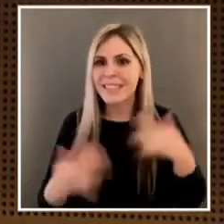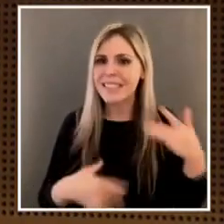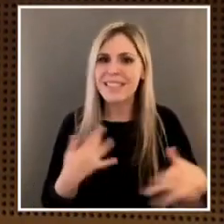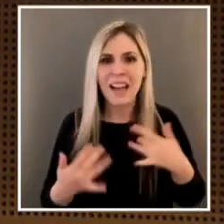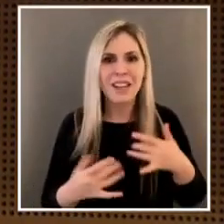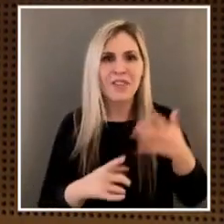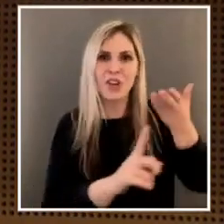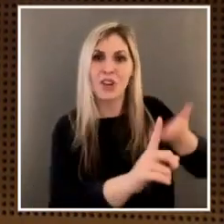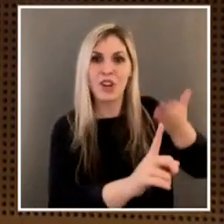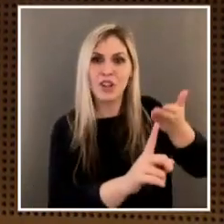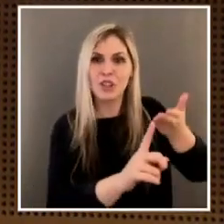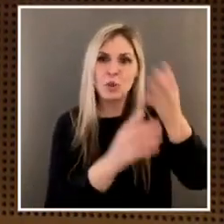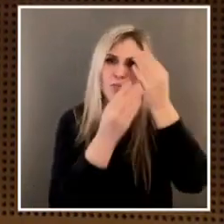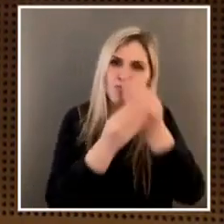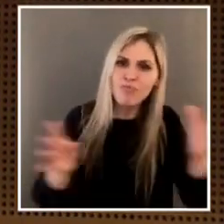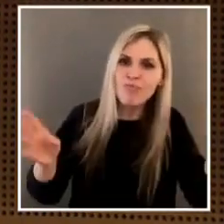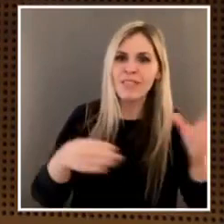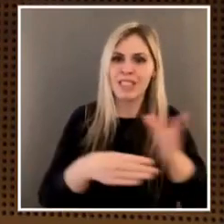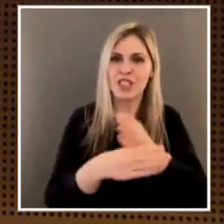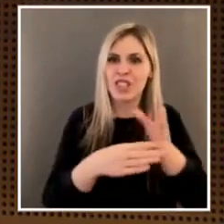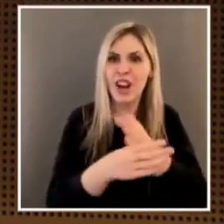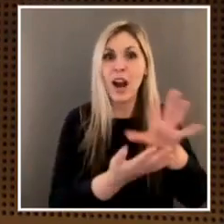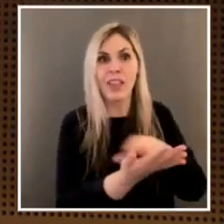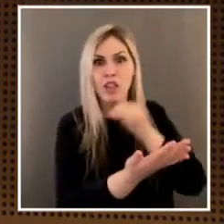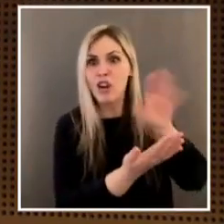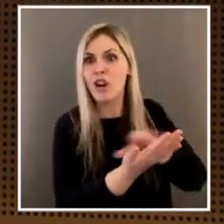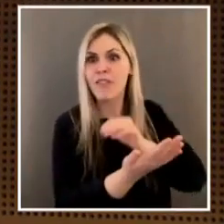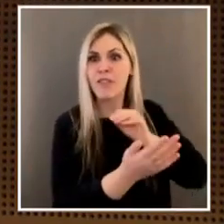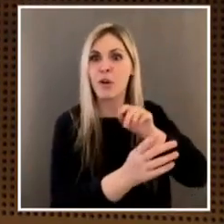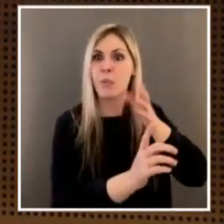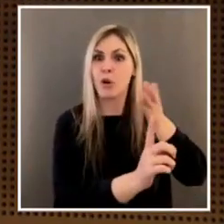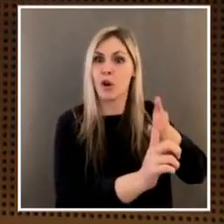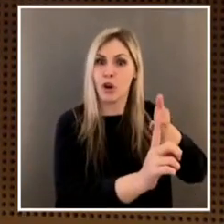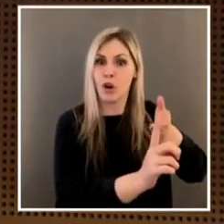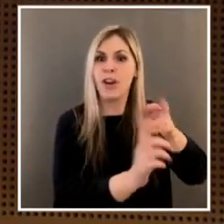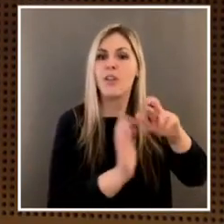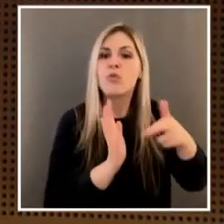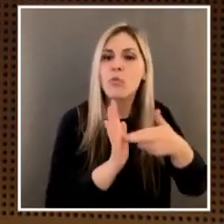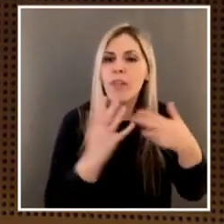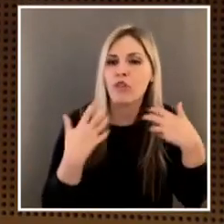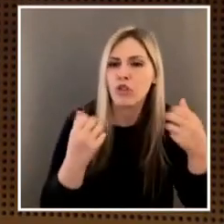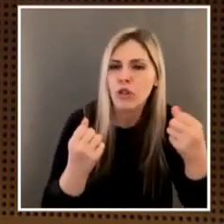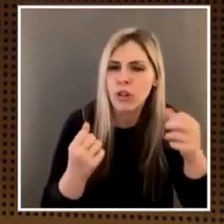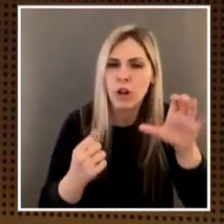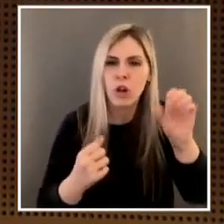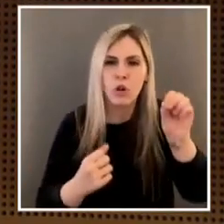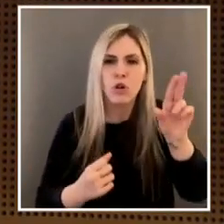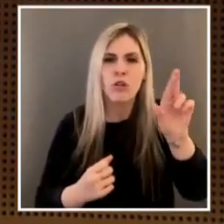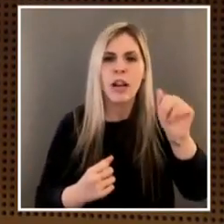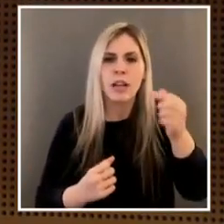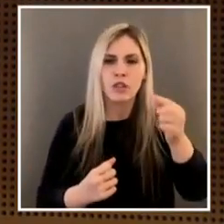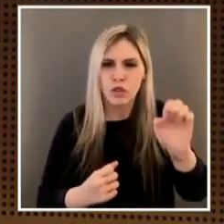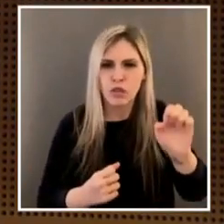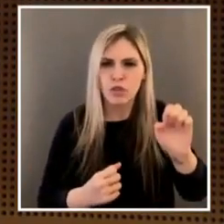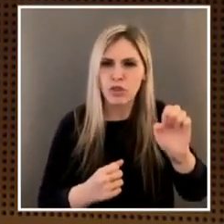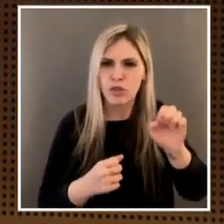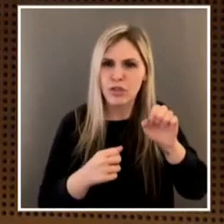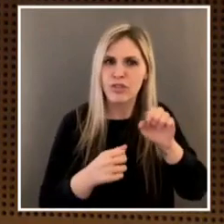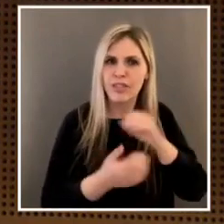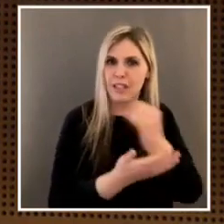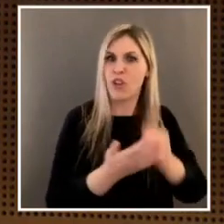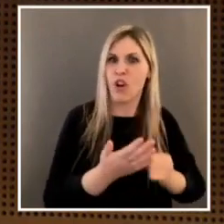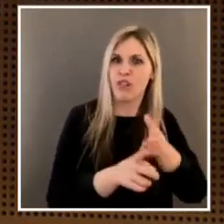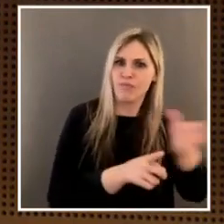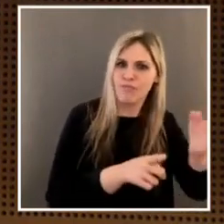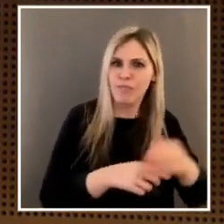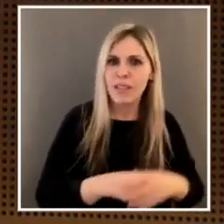tonight to learn from her about the role of courage in art. Now, when you think about